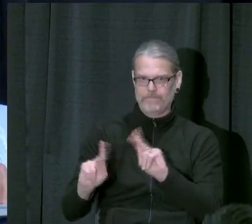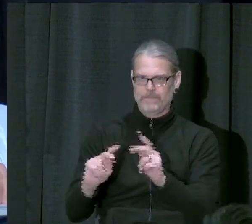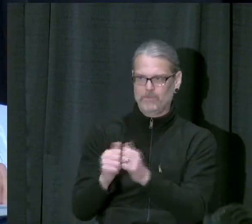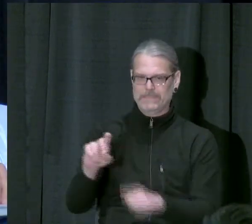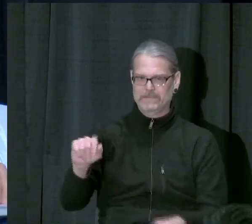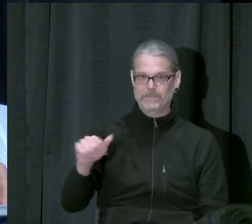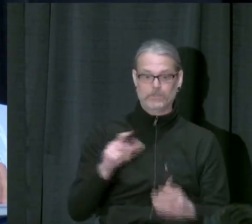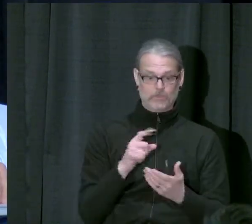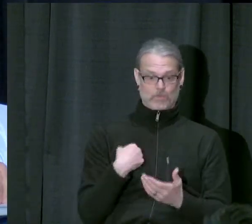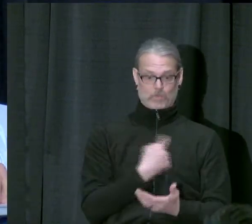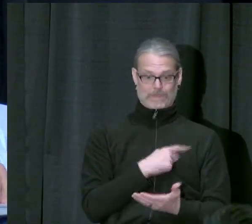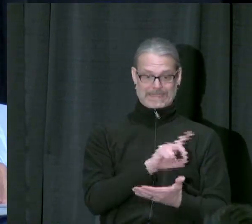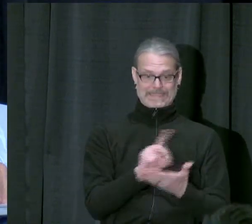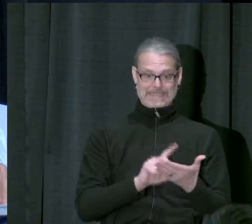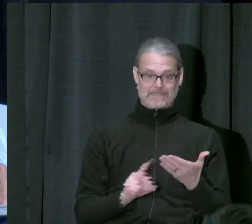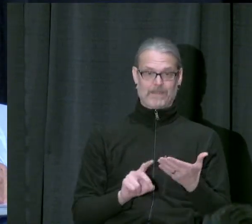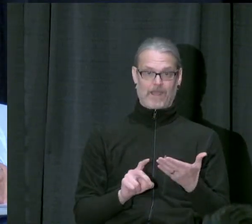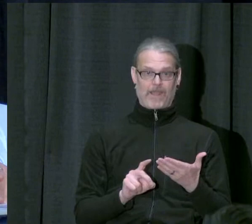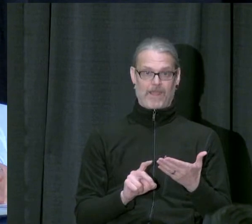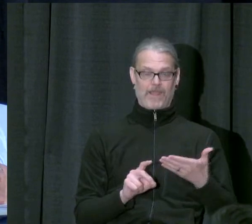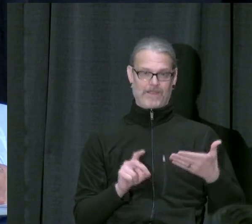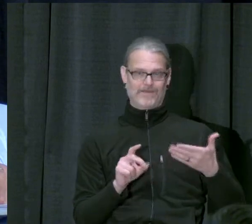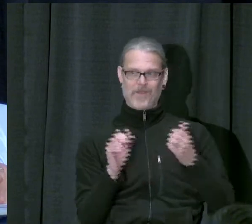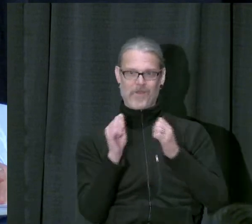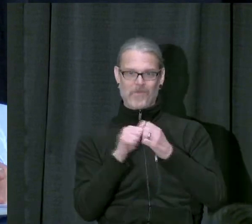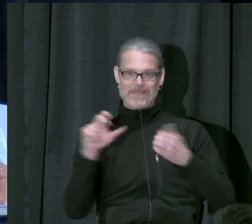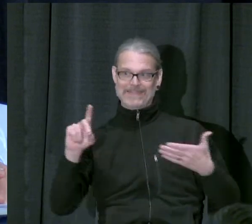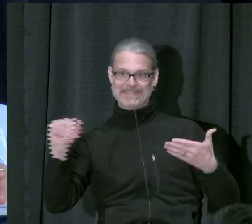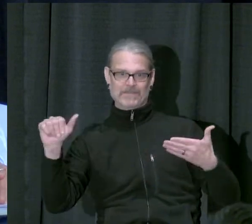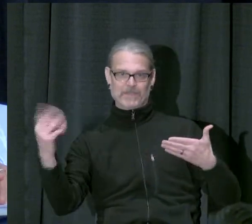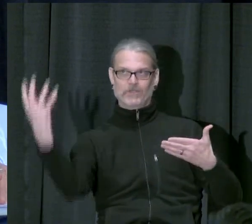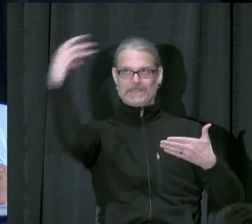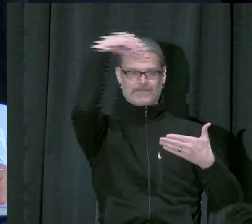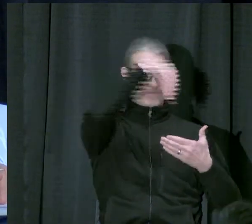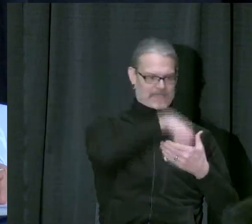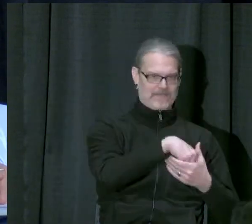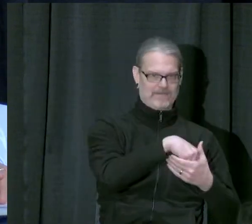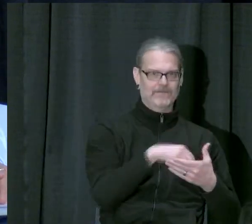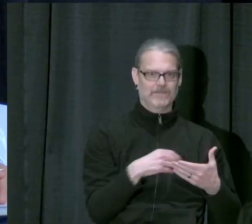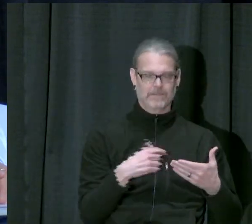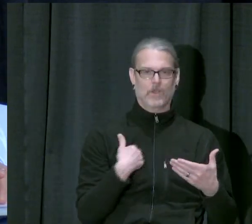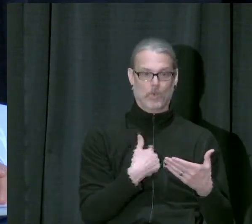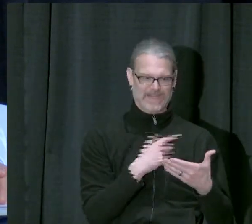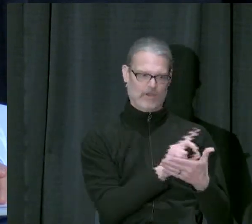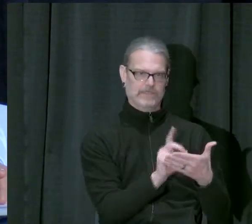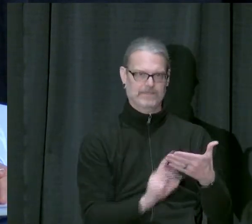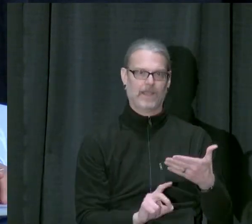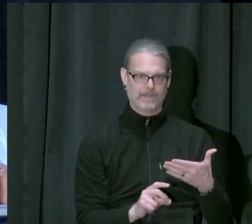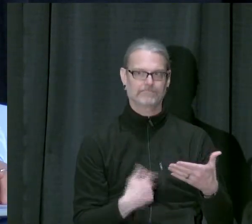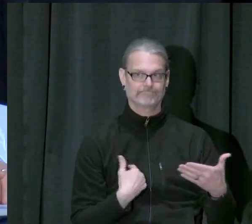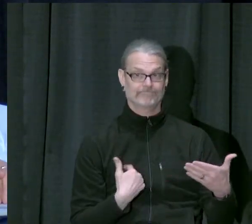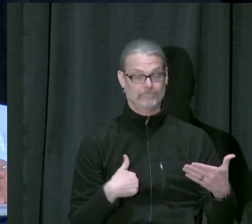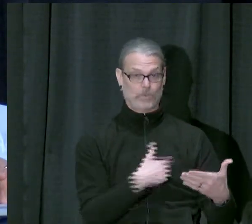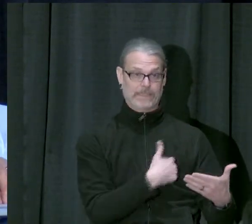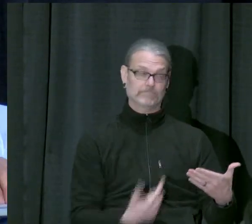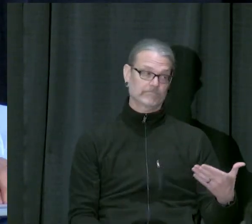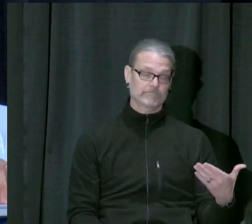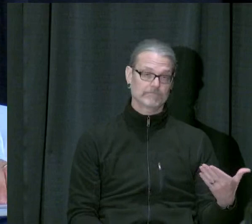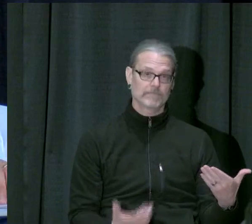design with people with disabilities, and we are the ones doing the design. And I love